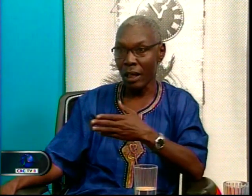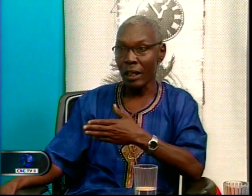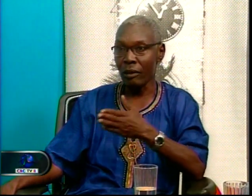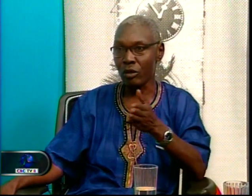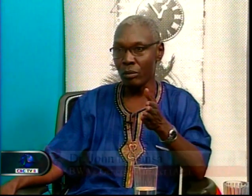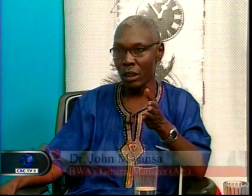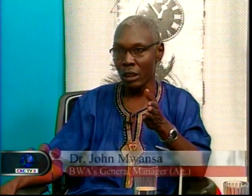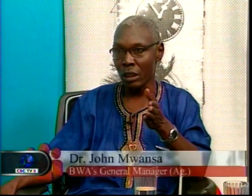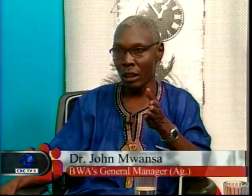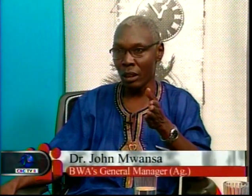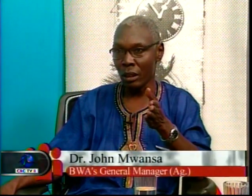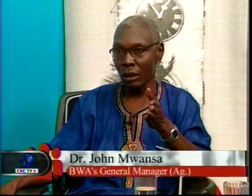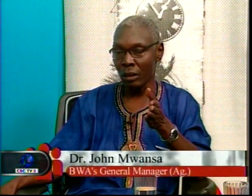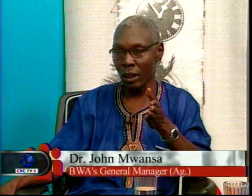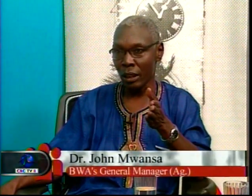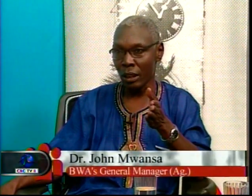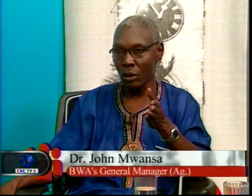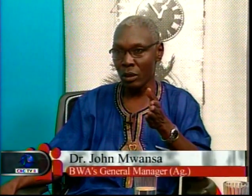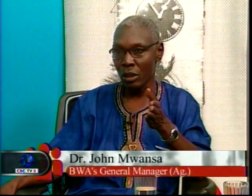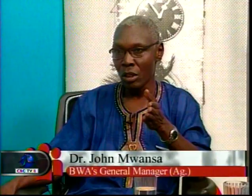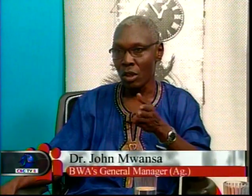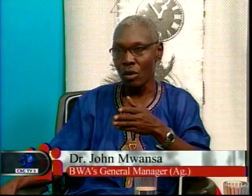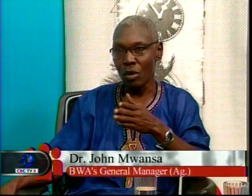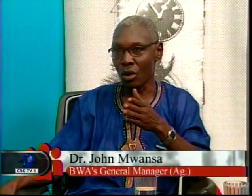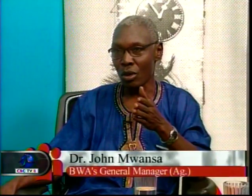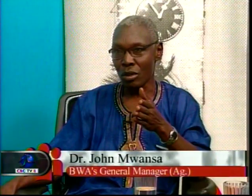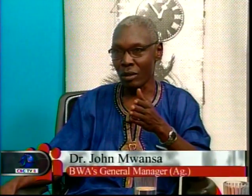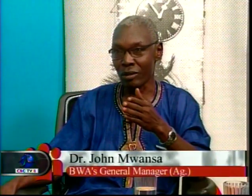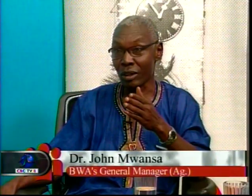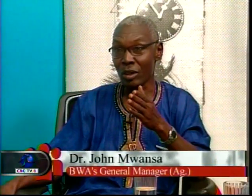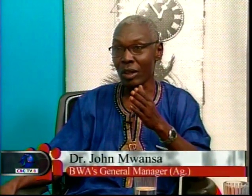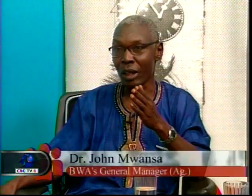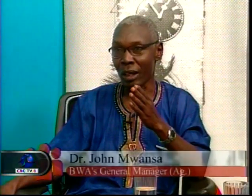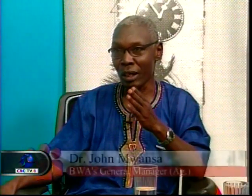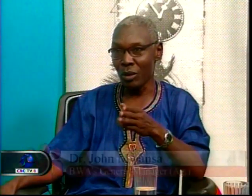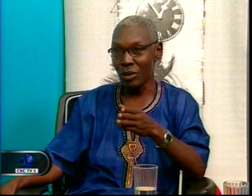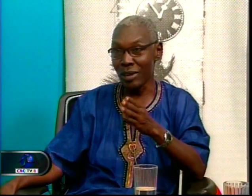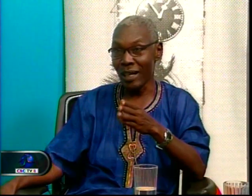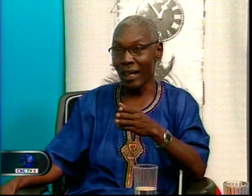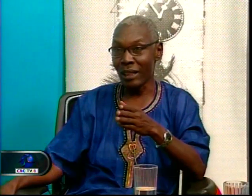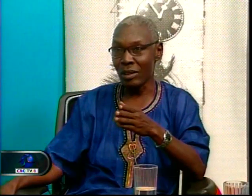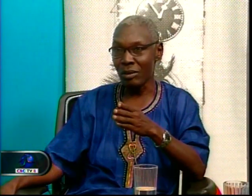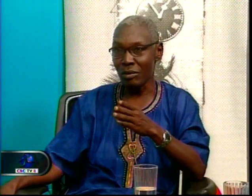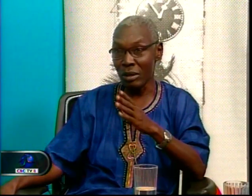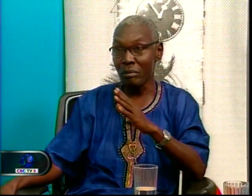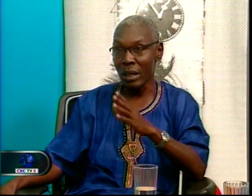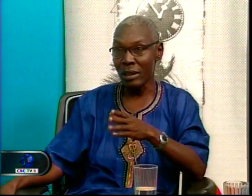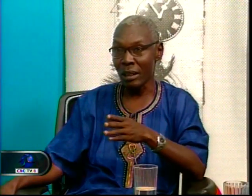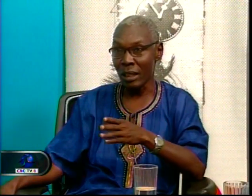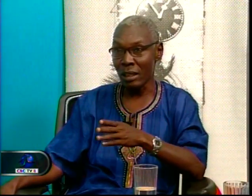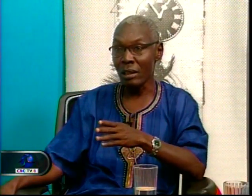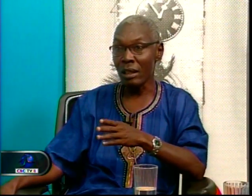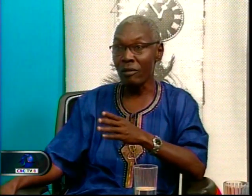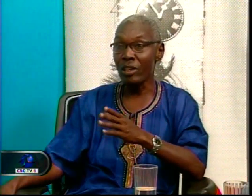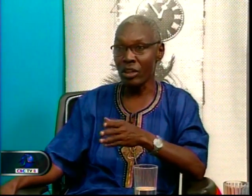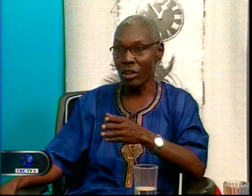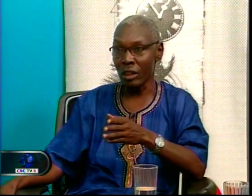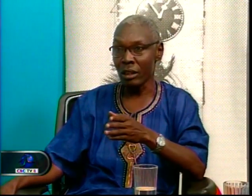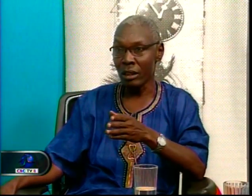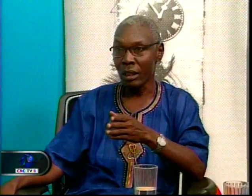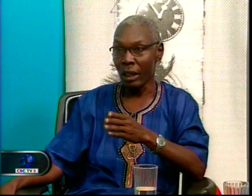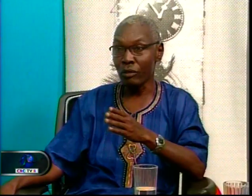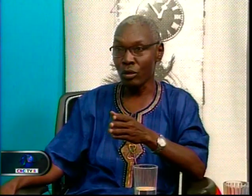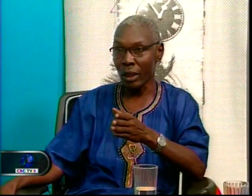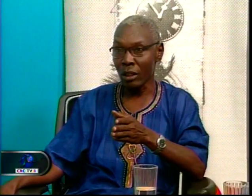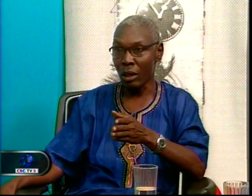that have to be cleared out You also have accounts that we'll basically eventually